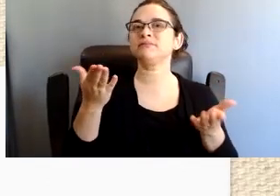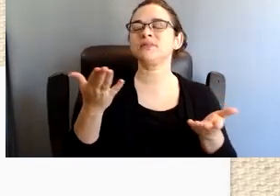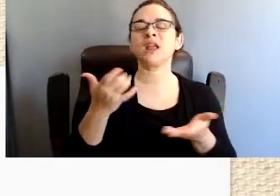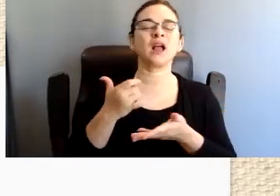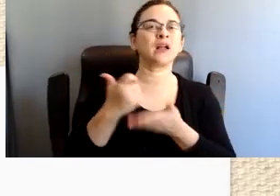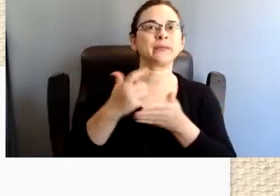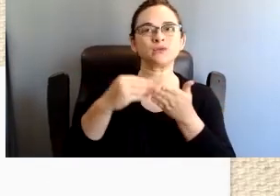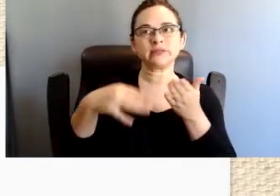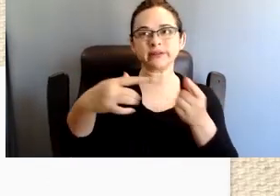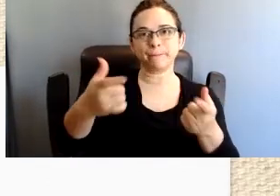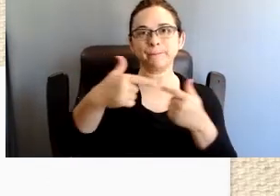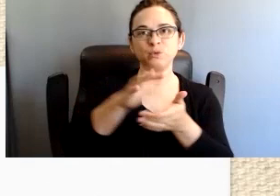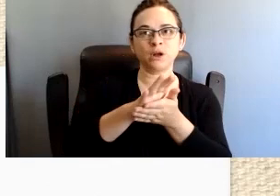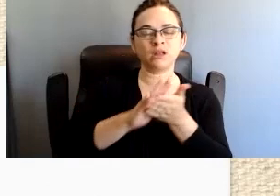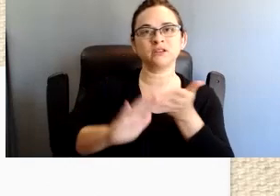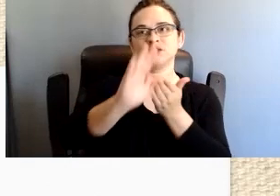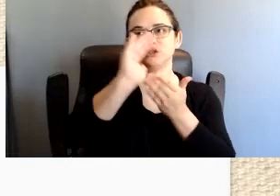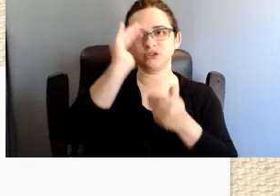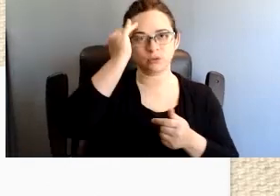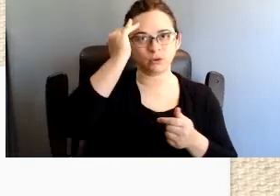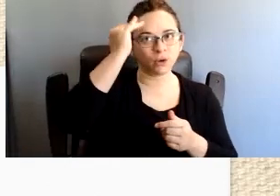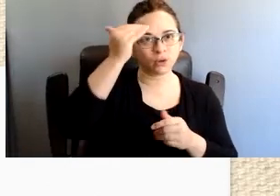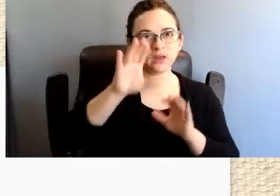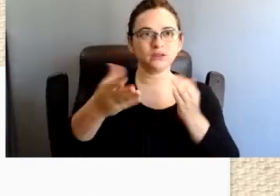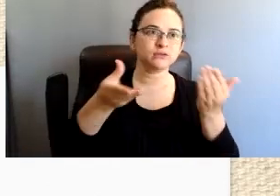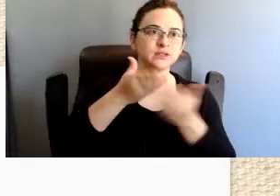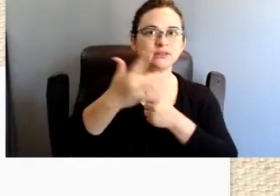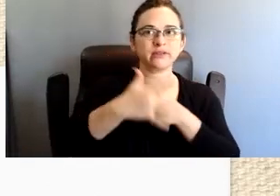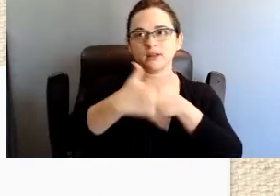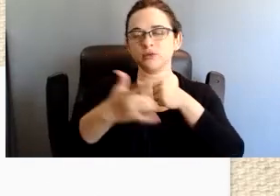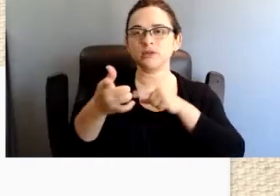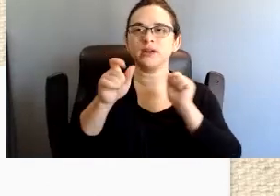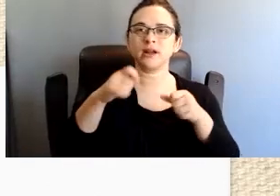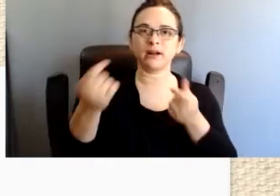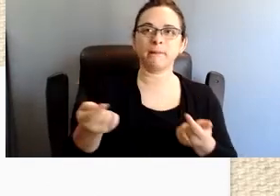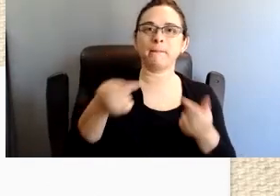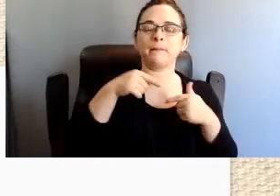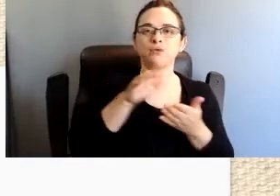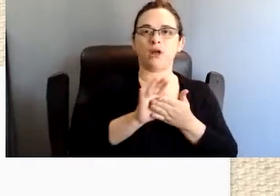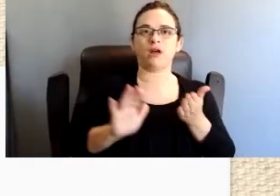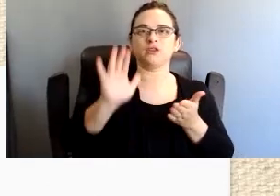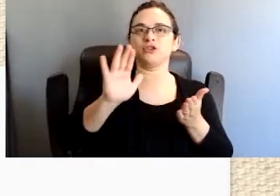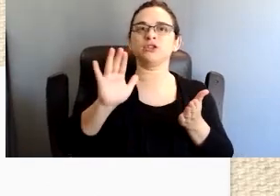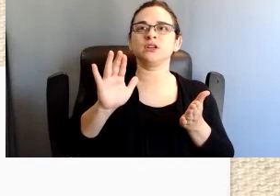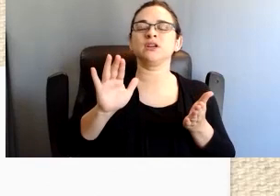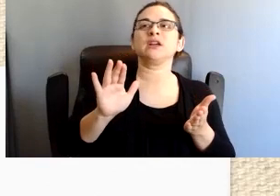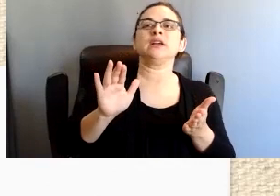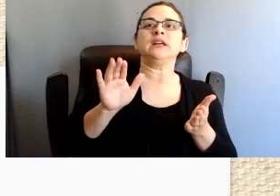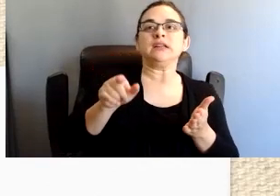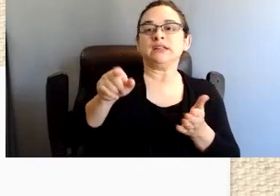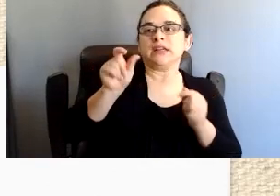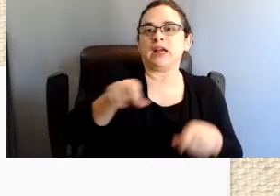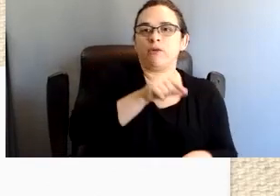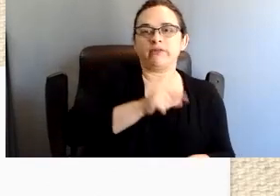the requirements. So in that way they can come to college and get charged as an in-state students instead of out-of-state